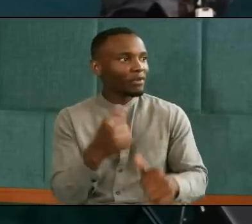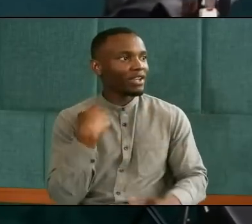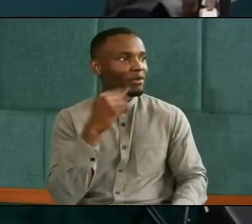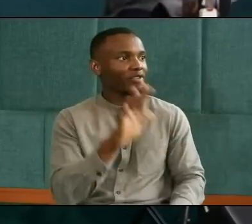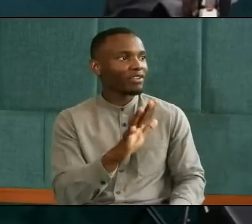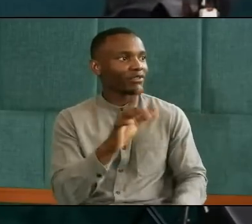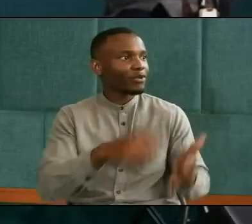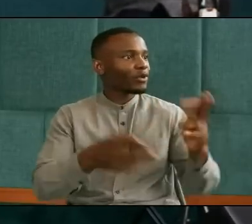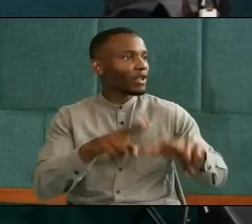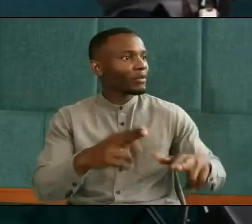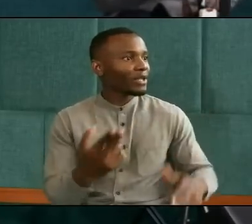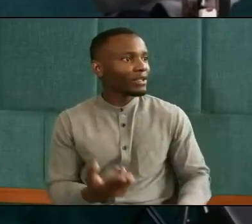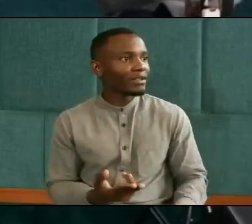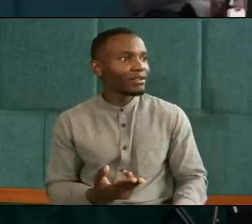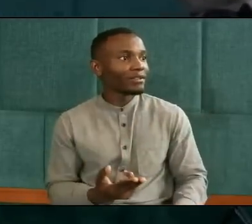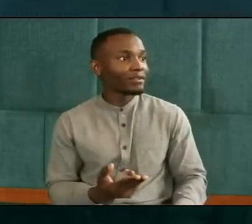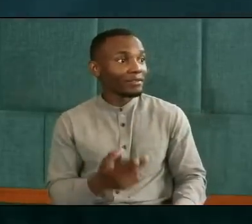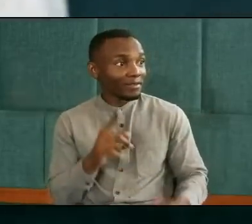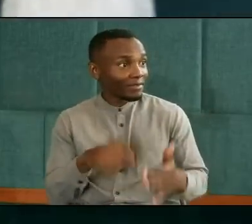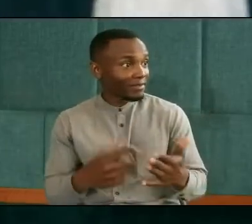Come. Huh?